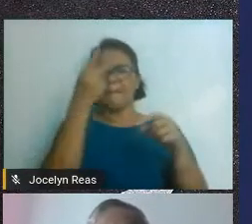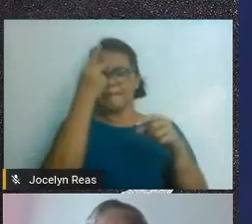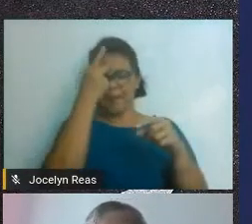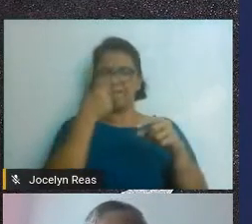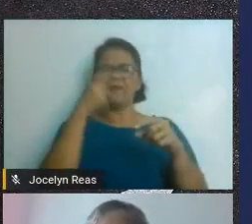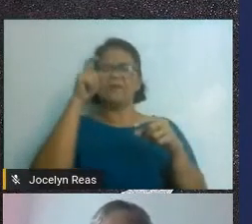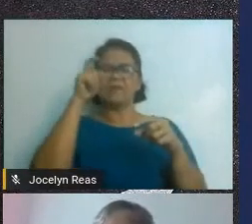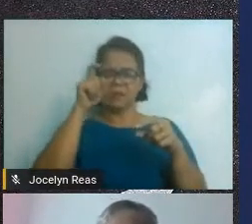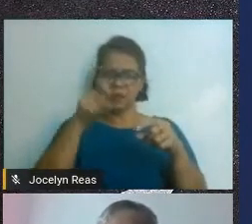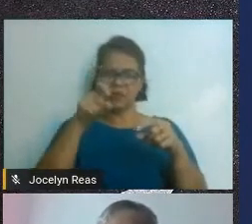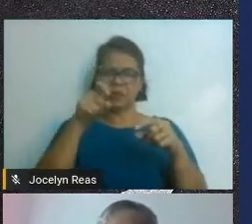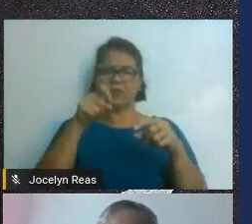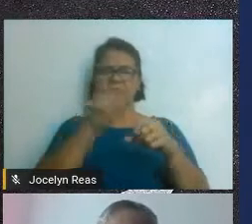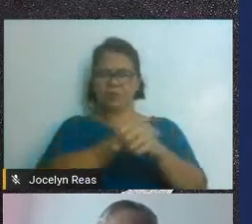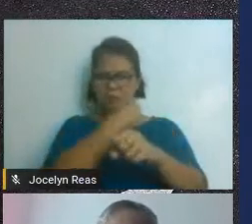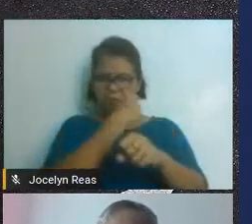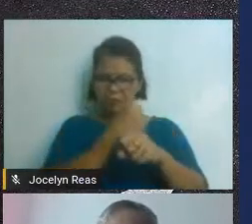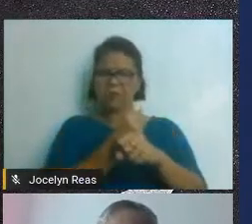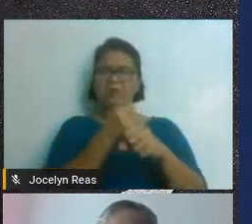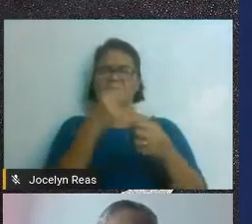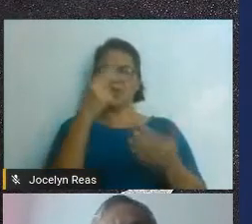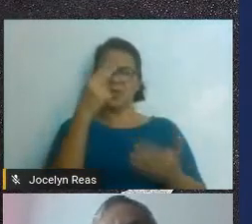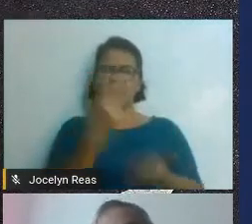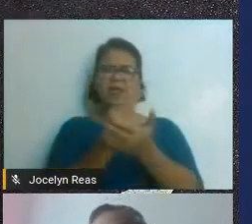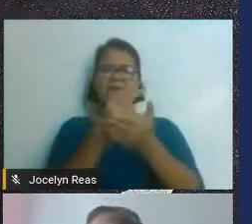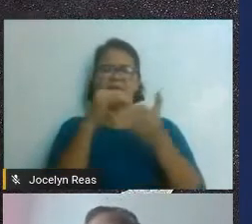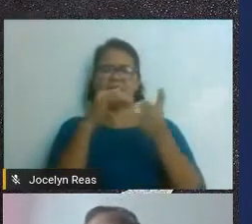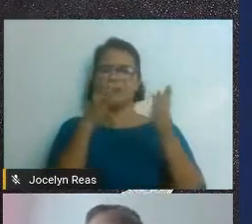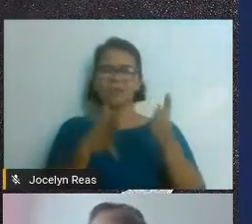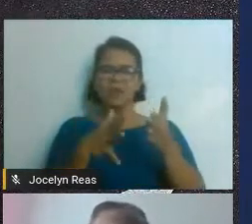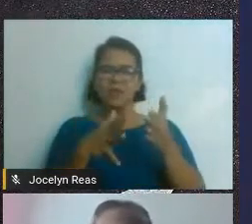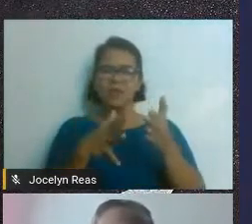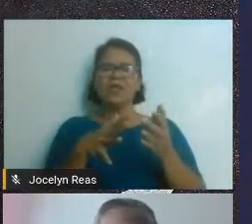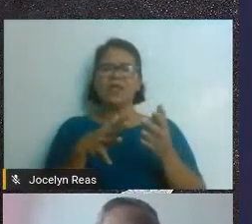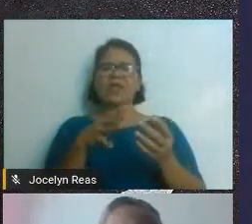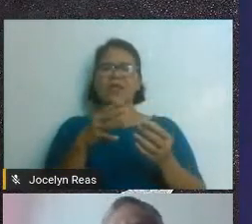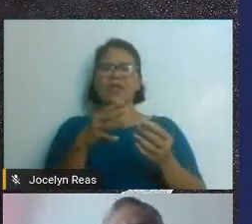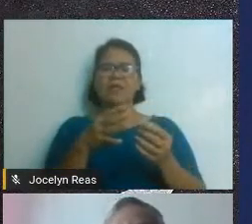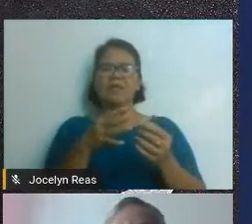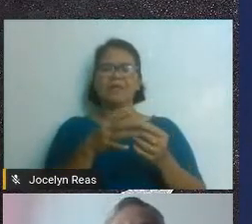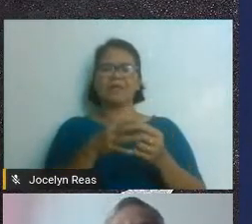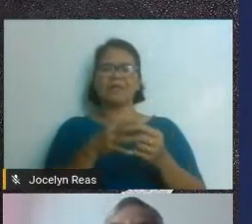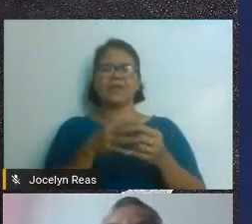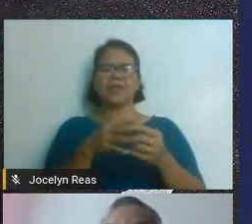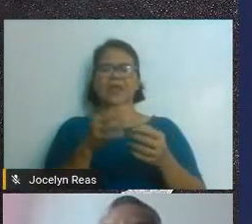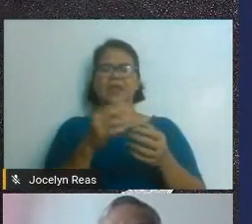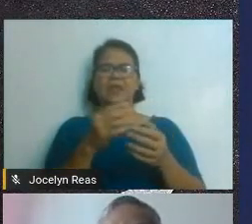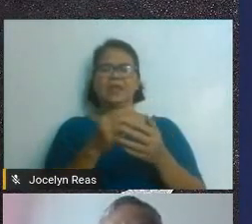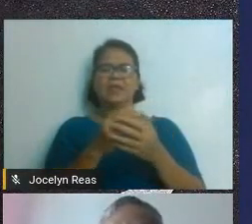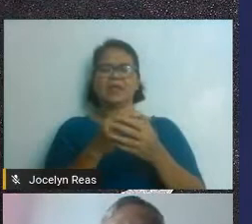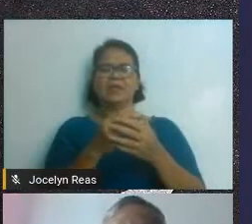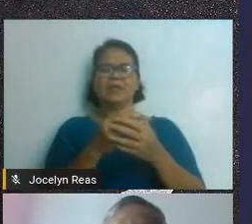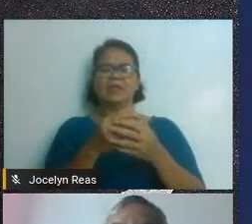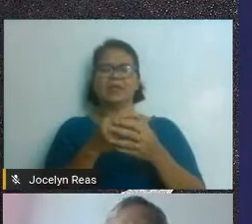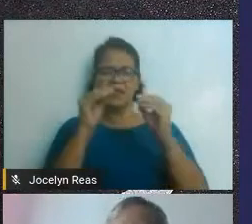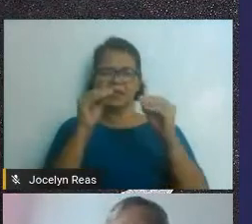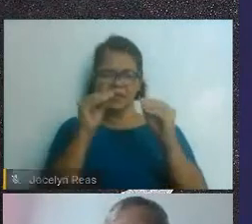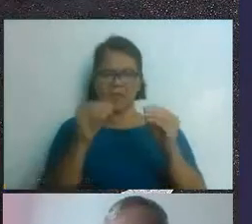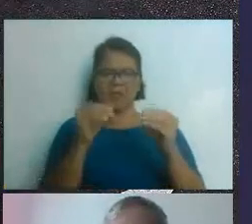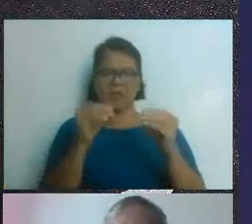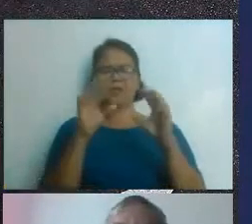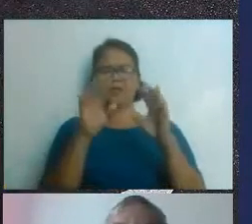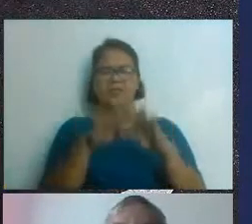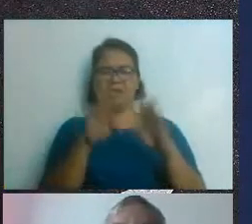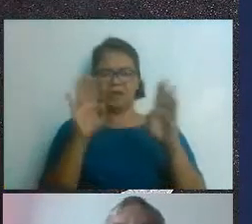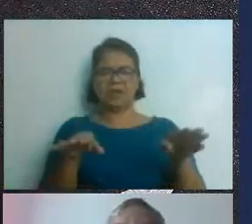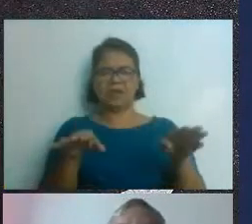take a stronger part in supervising the learning activities of their own children, because marami tayong home-based learning activities